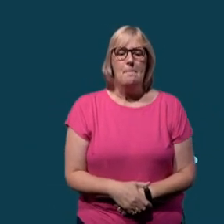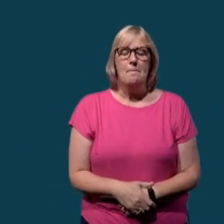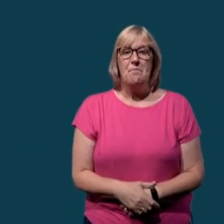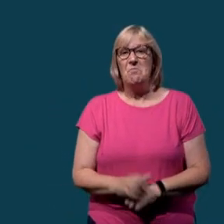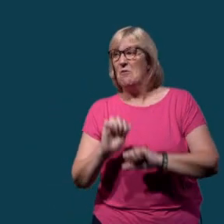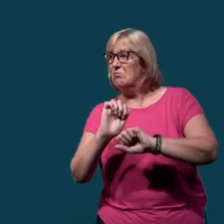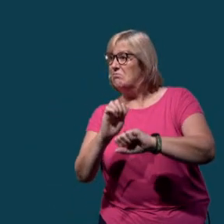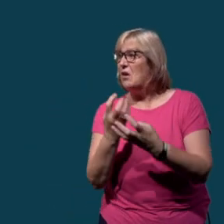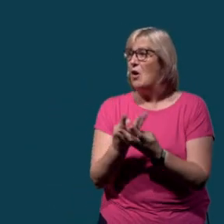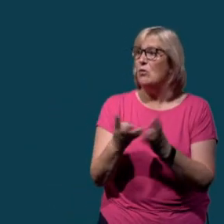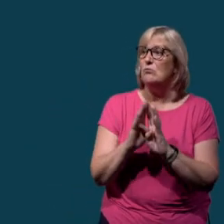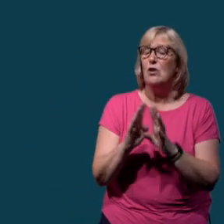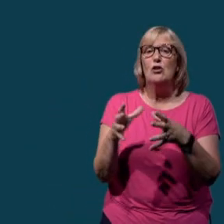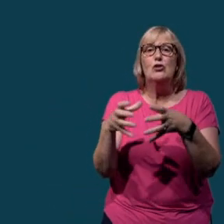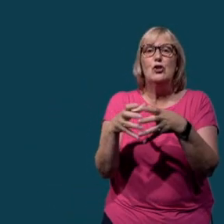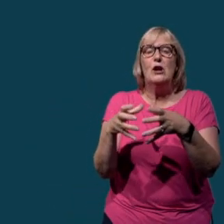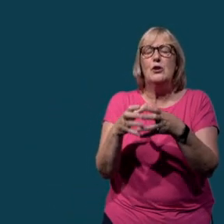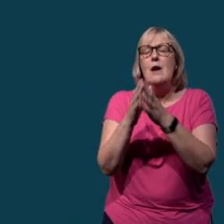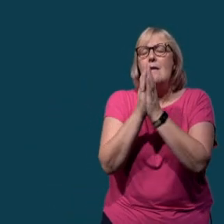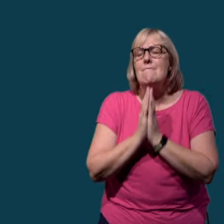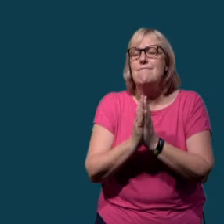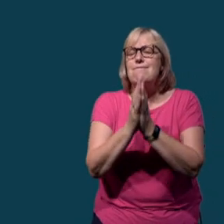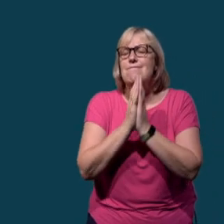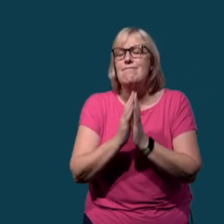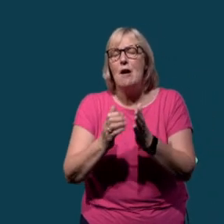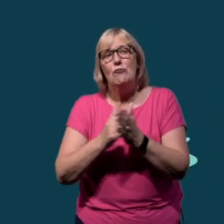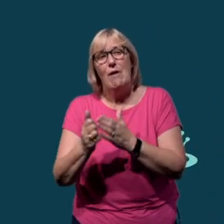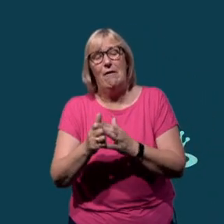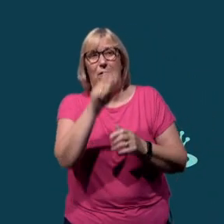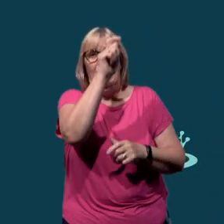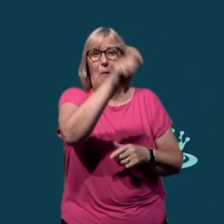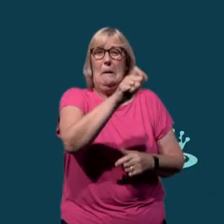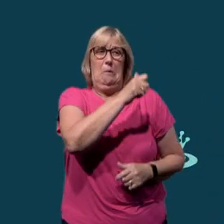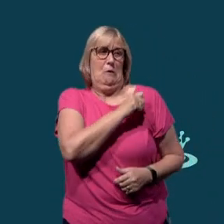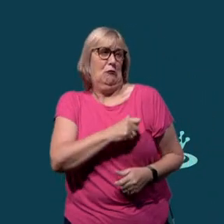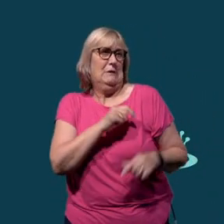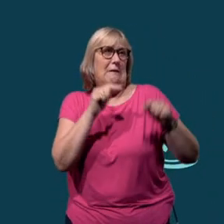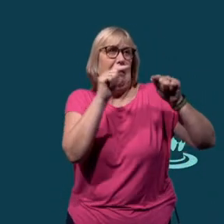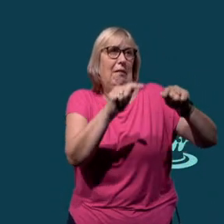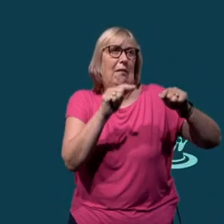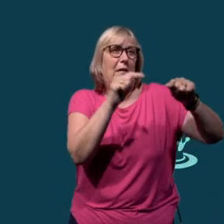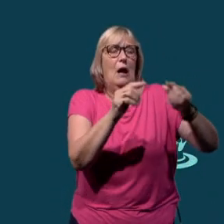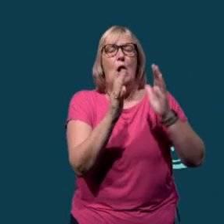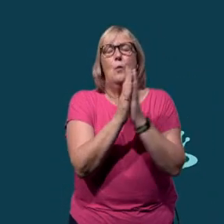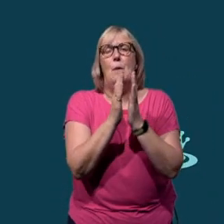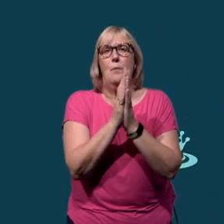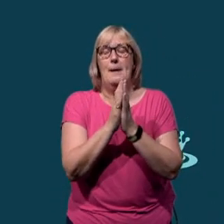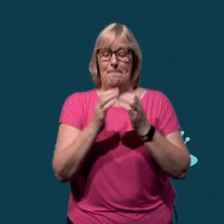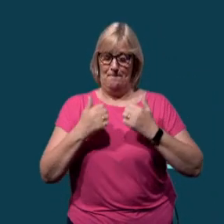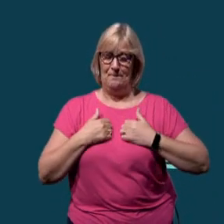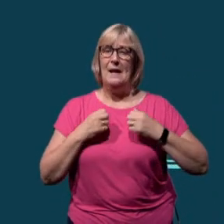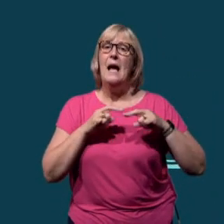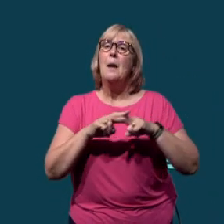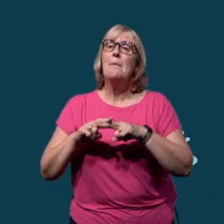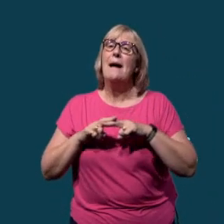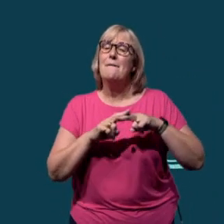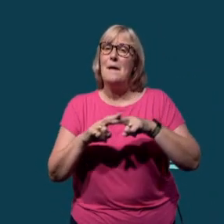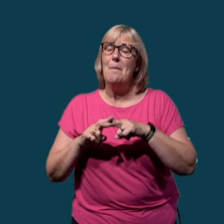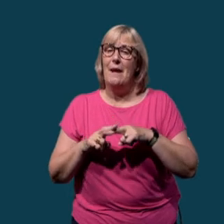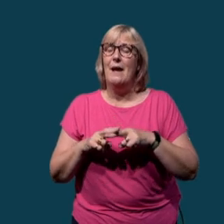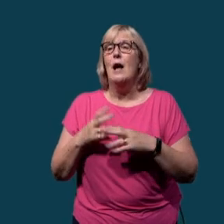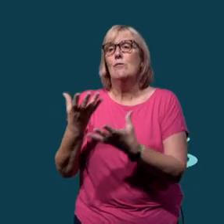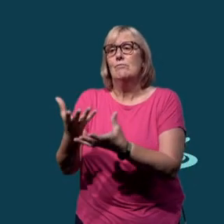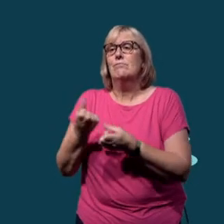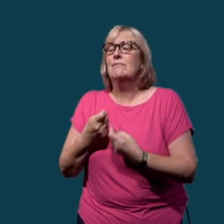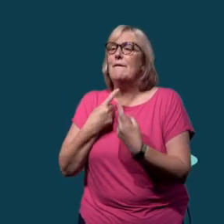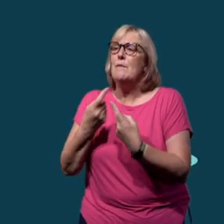your churches, we pray regularly for persecuted Christians. As a family, we receive the material from Open Doors and